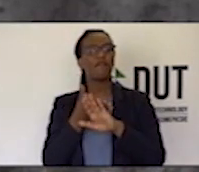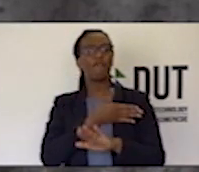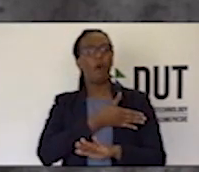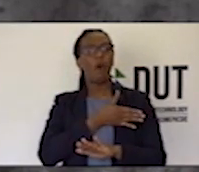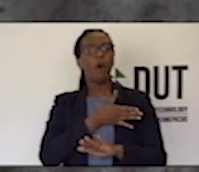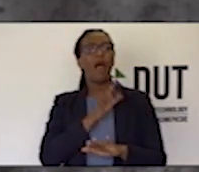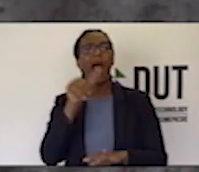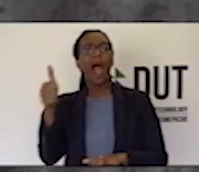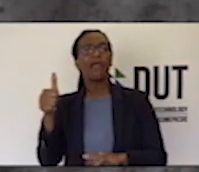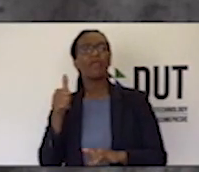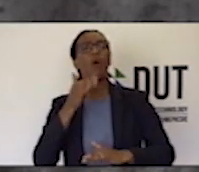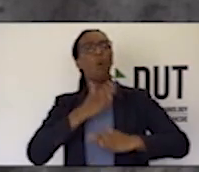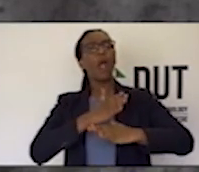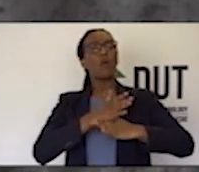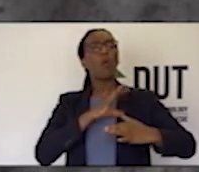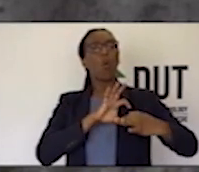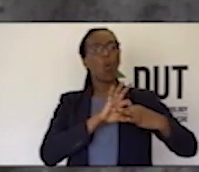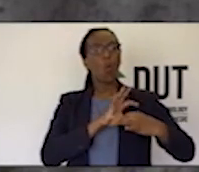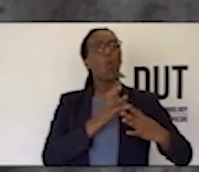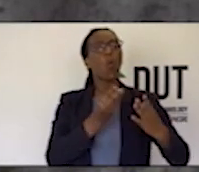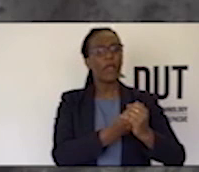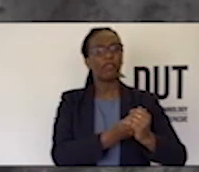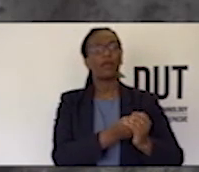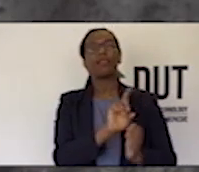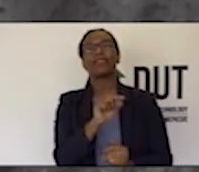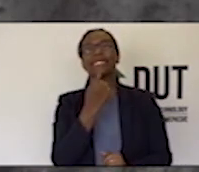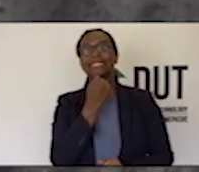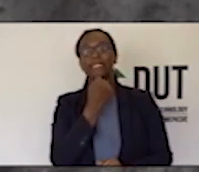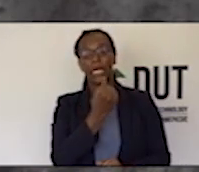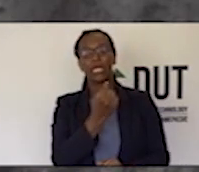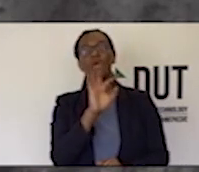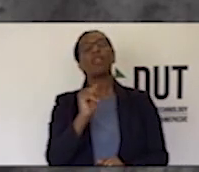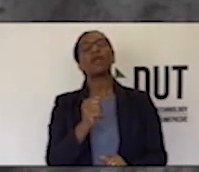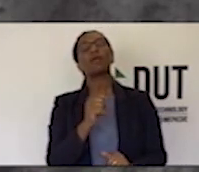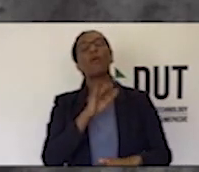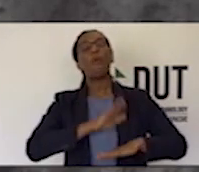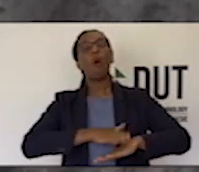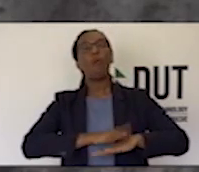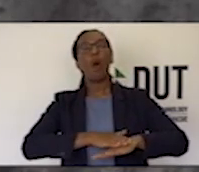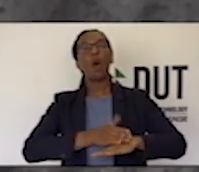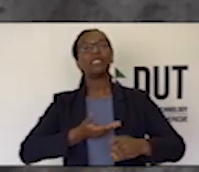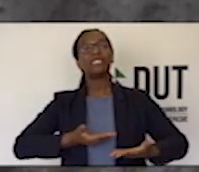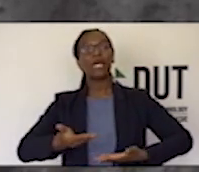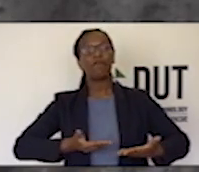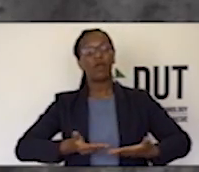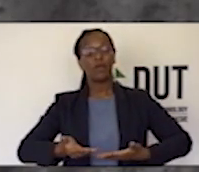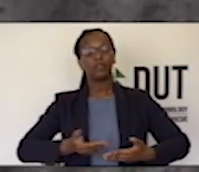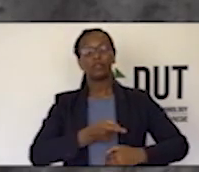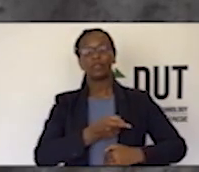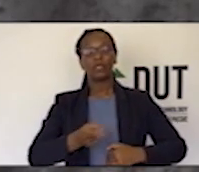Wellness Center services available to our students, I just wanted to indicate